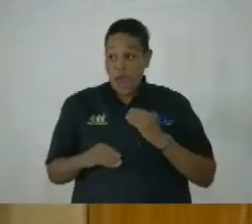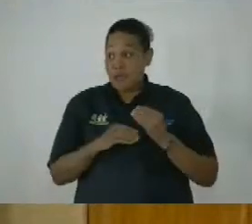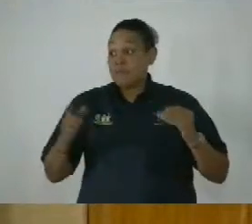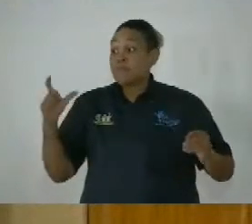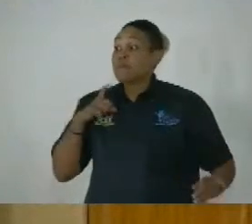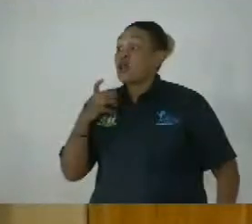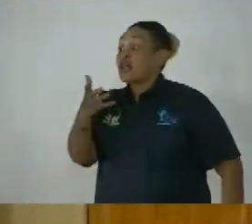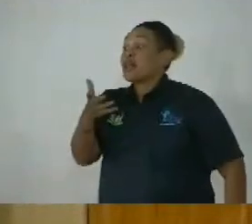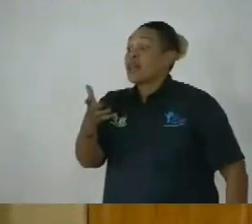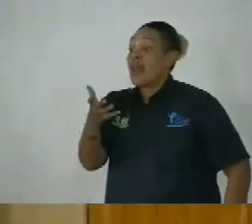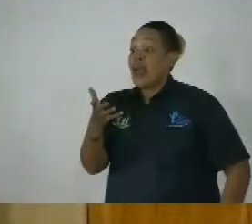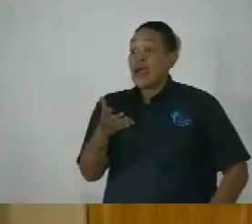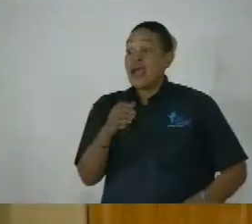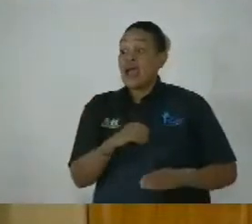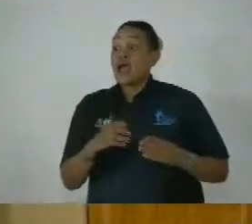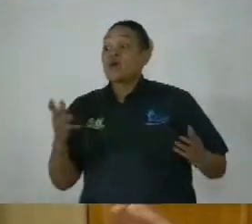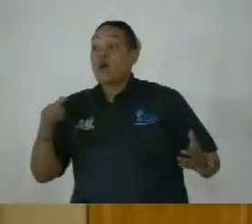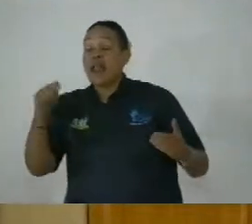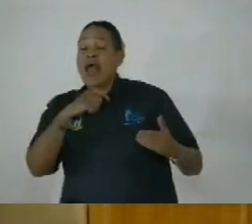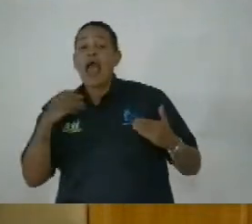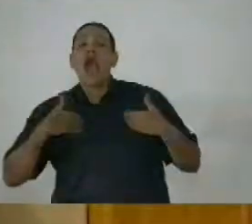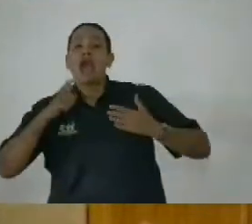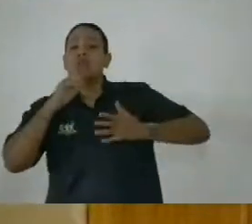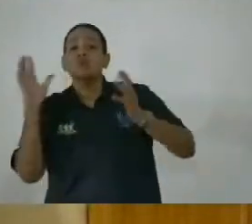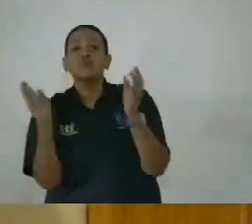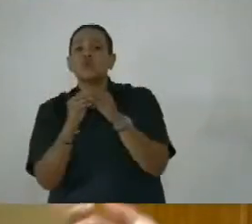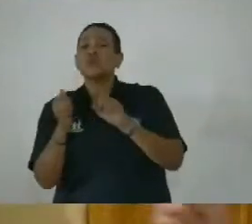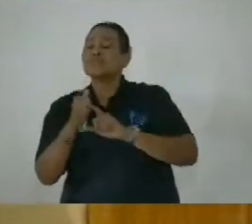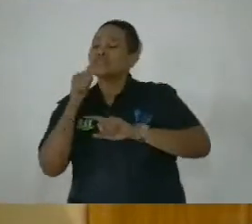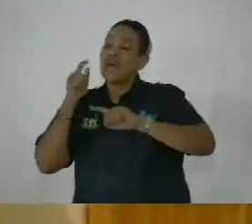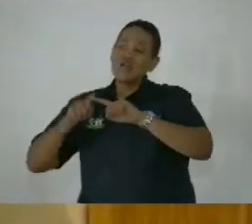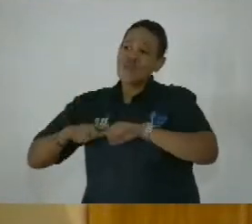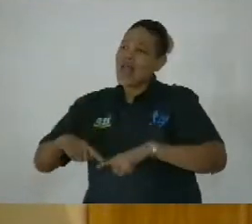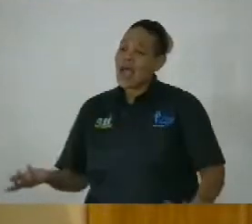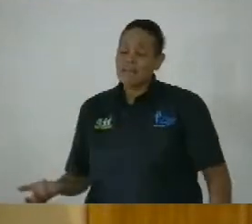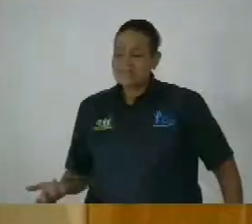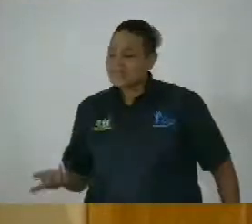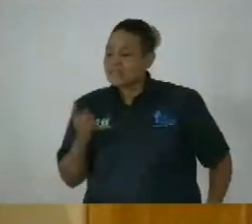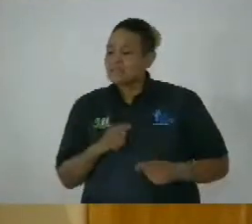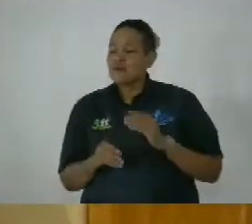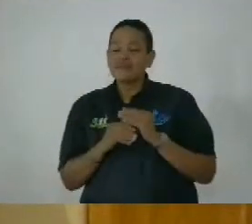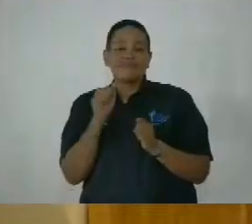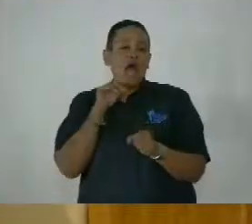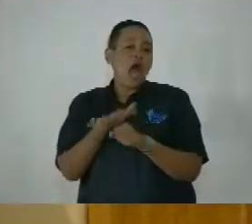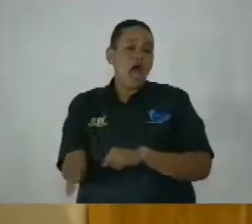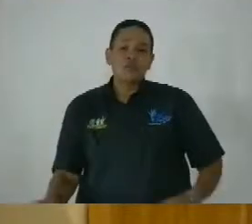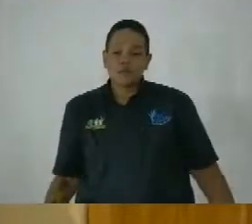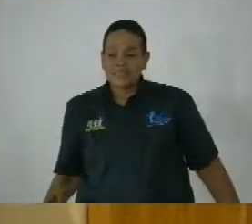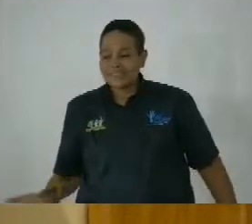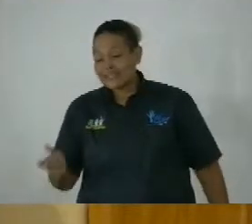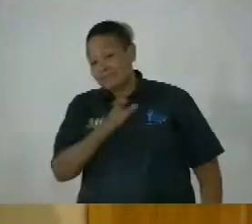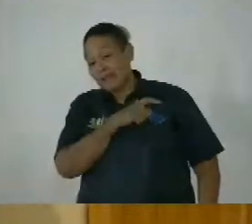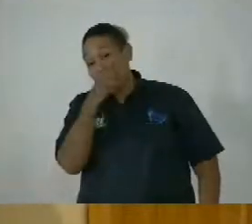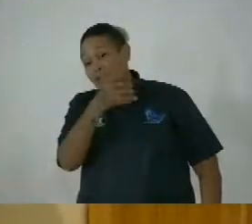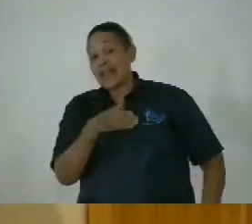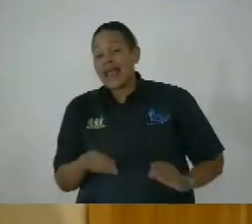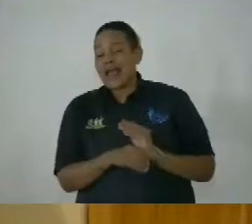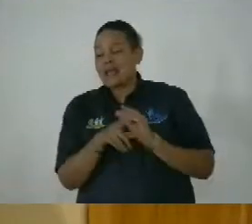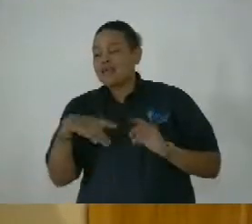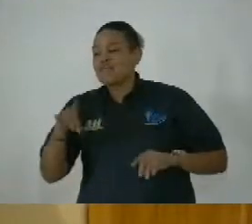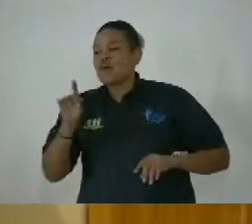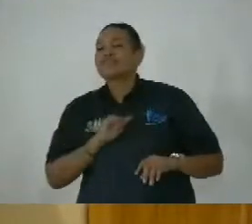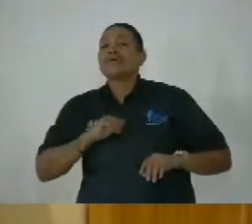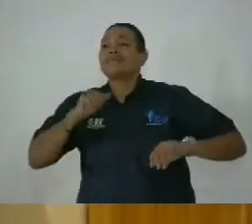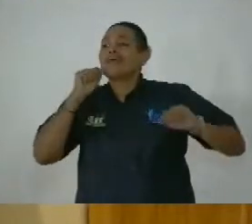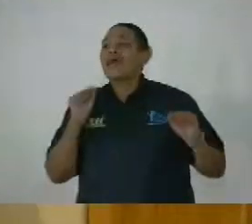field, what they had was totally unreliable and inadequate. Officers in the field often found themselves